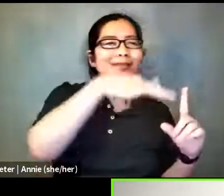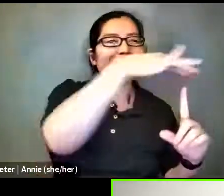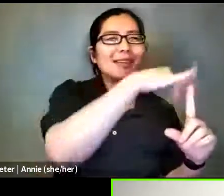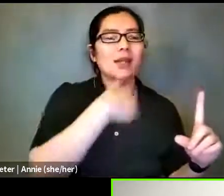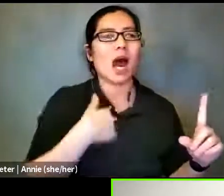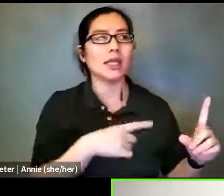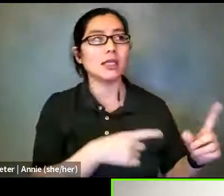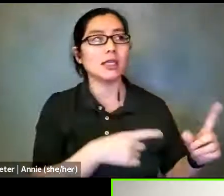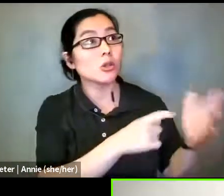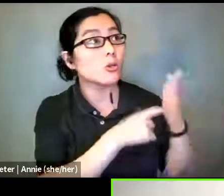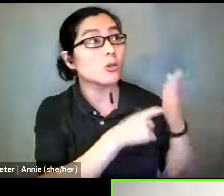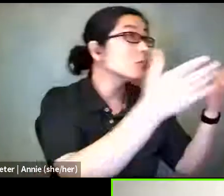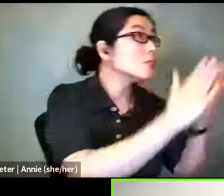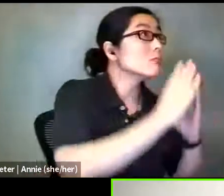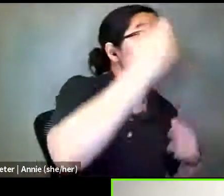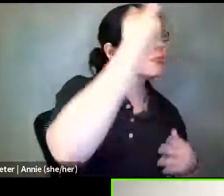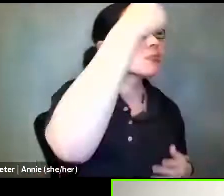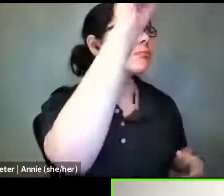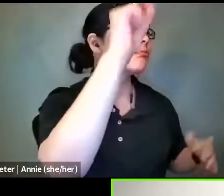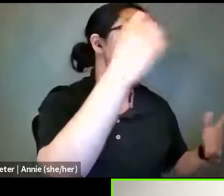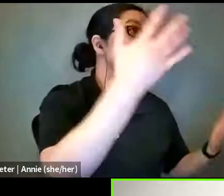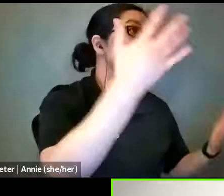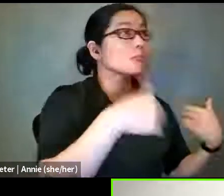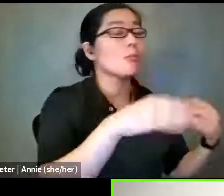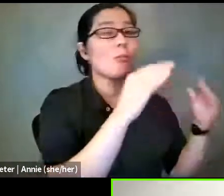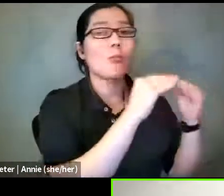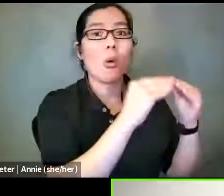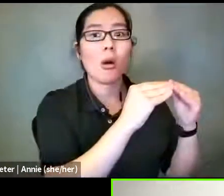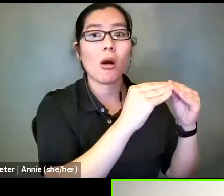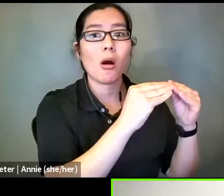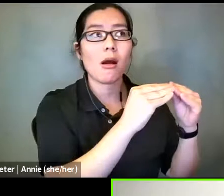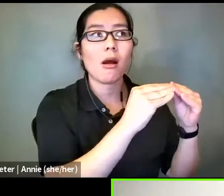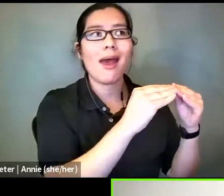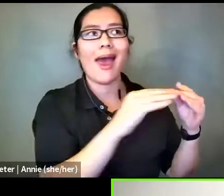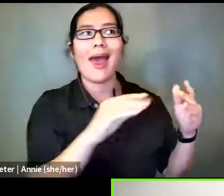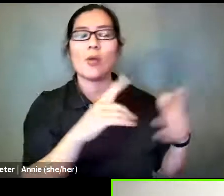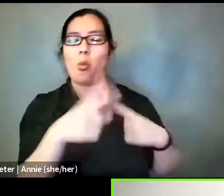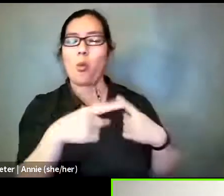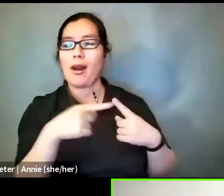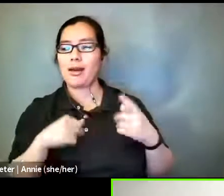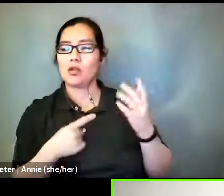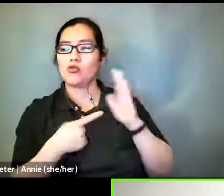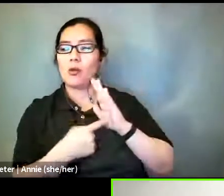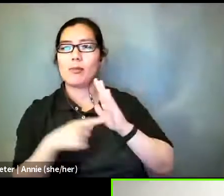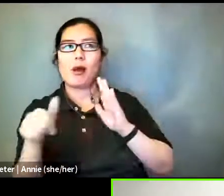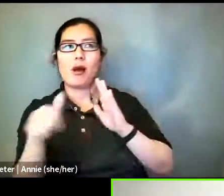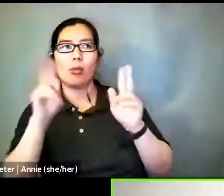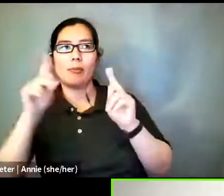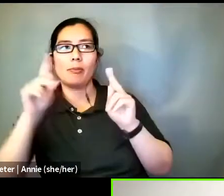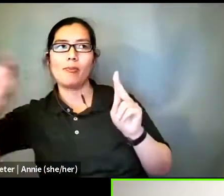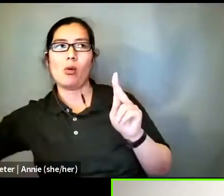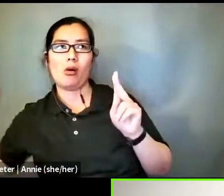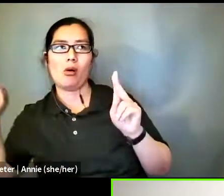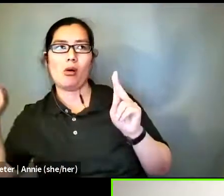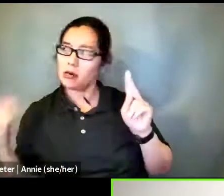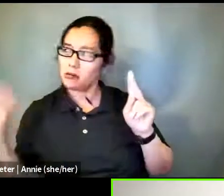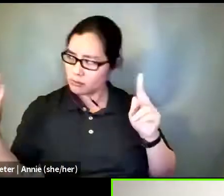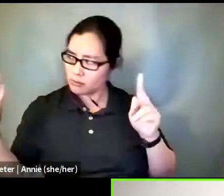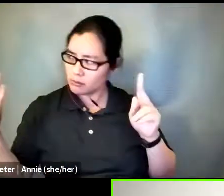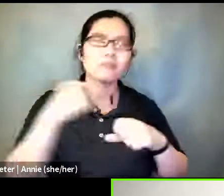behalf of others as well. And it's often easy to start to think about it in terms of the communities that you're most adjacent